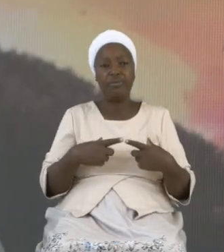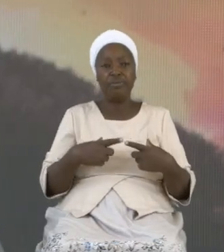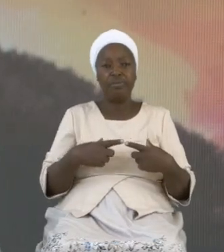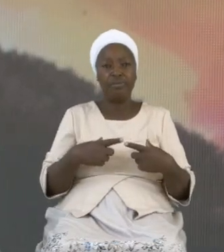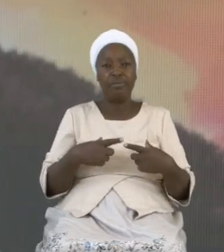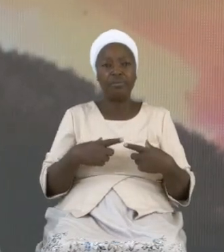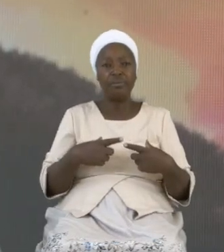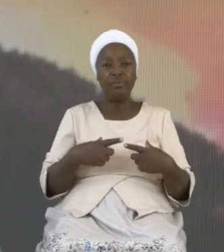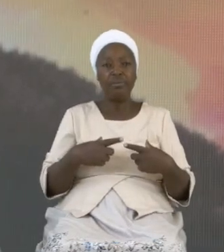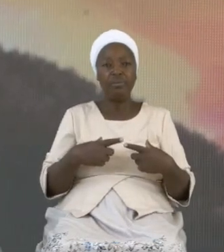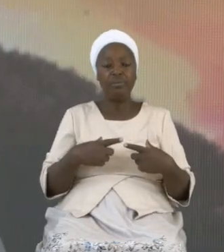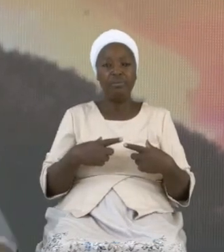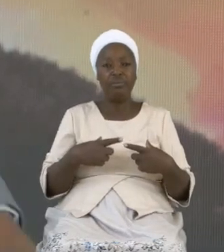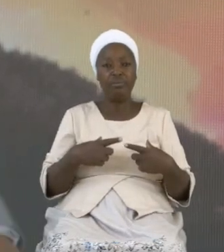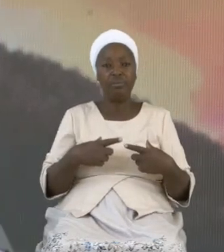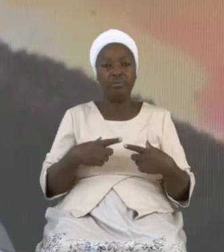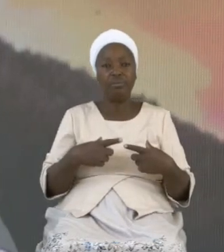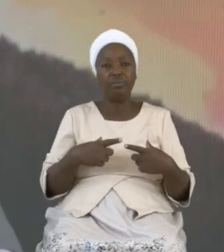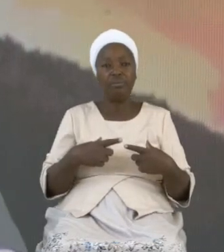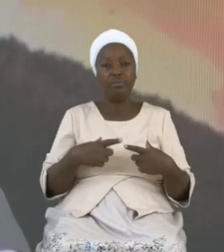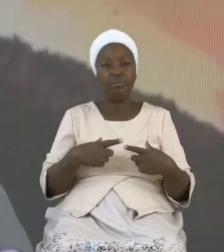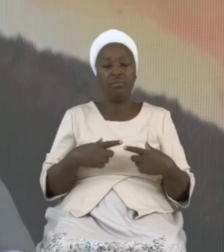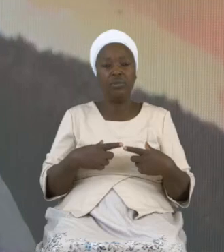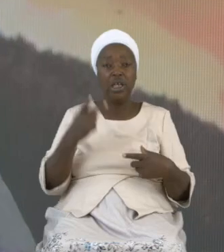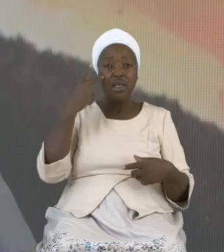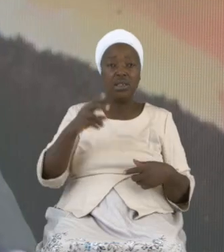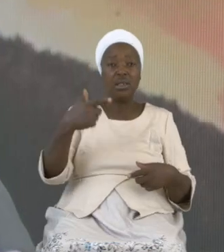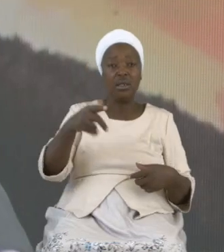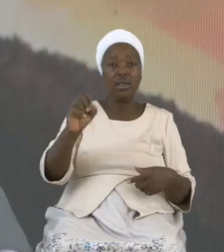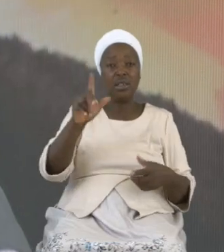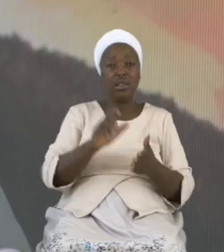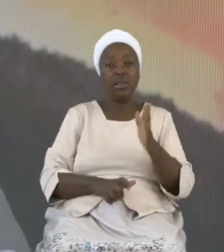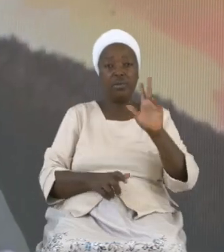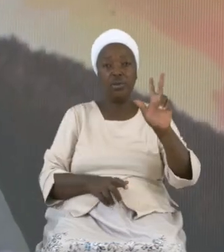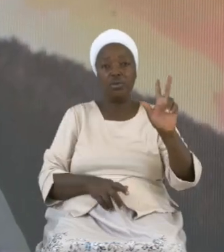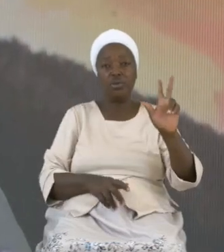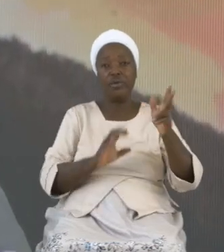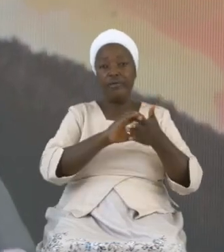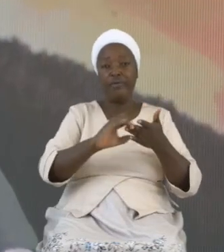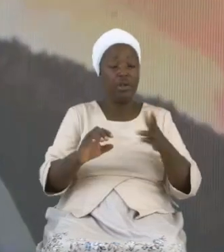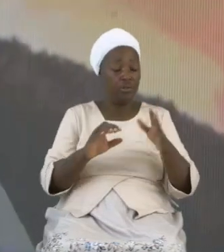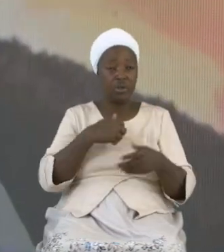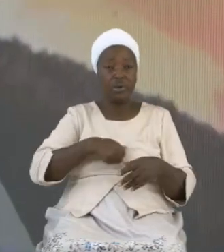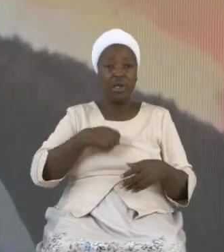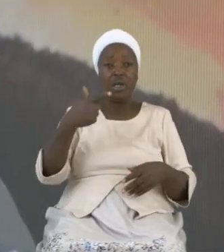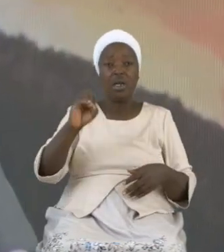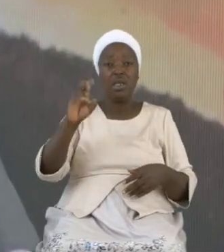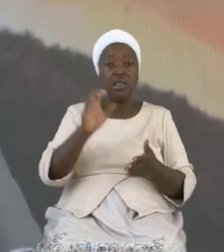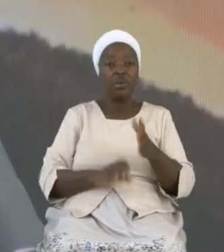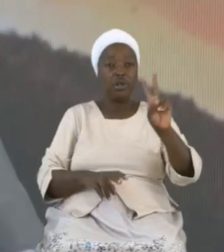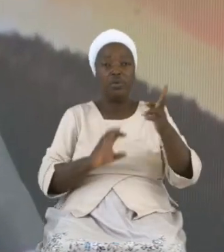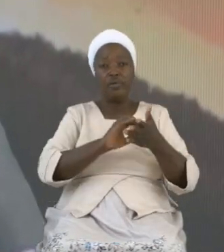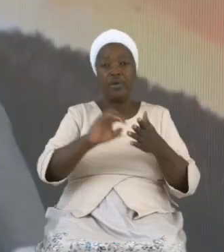faith life. Look at Galatians chapter 2, verse 20. I am crucified